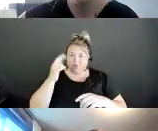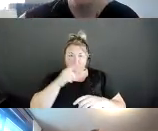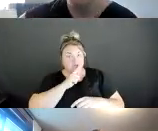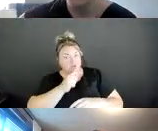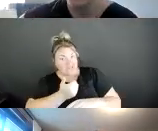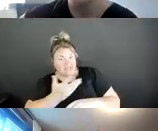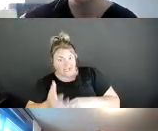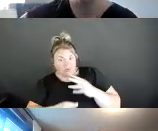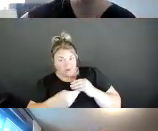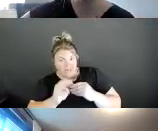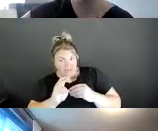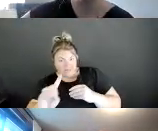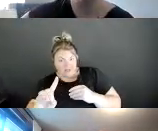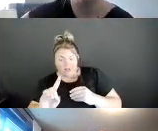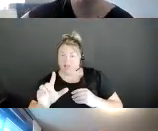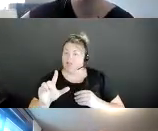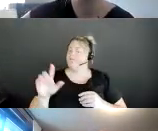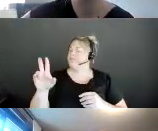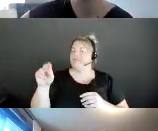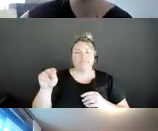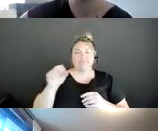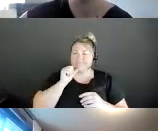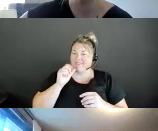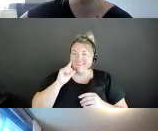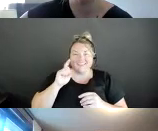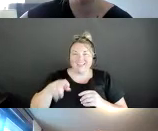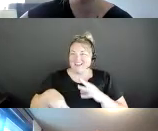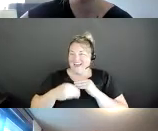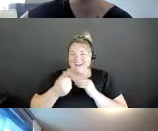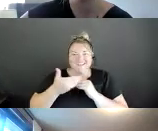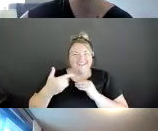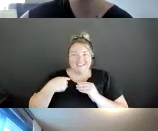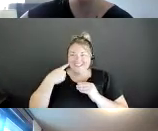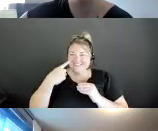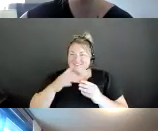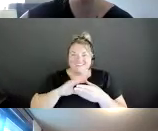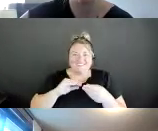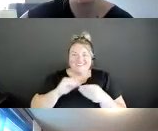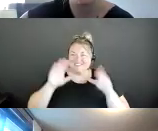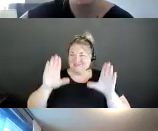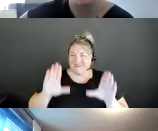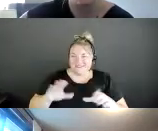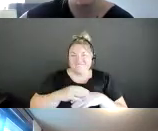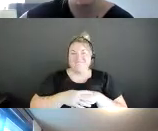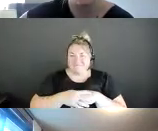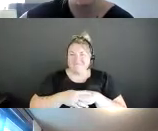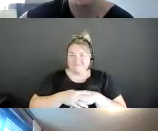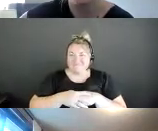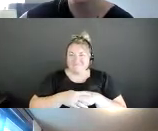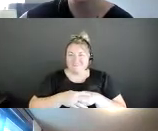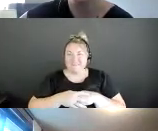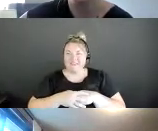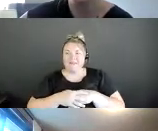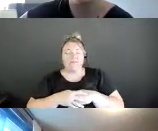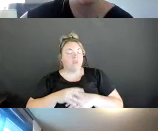Mel? Nope, I would not add anything to what you said. It was great. Mm-hmm. I guess